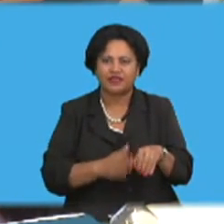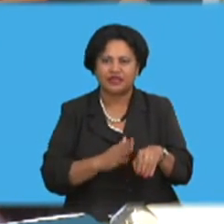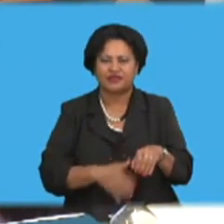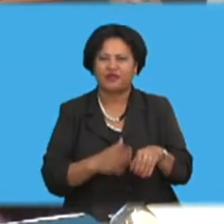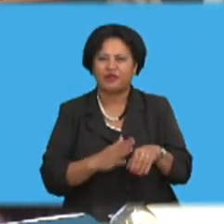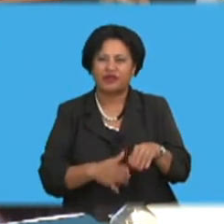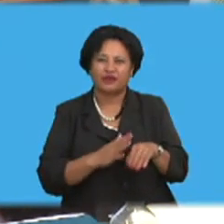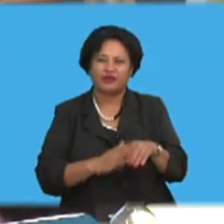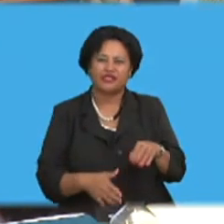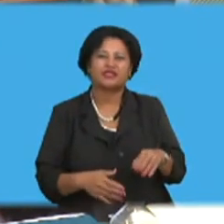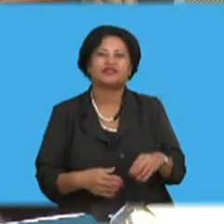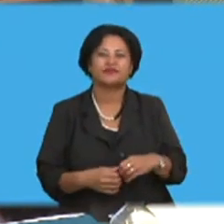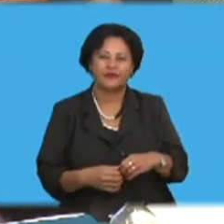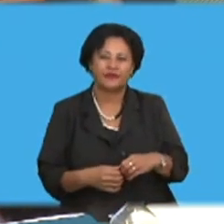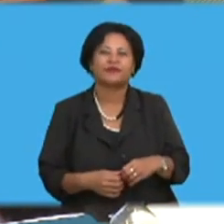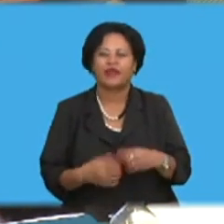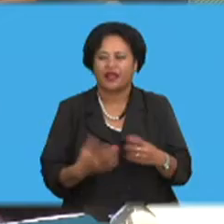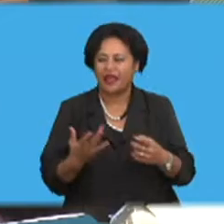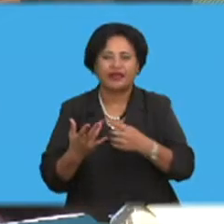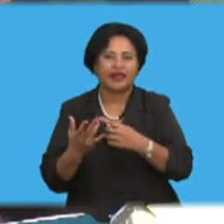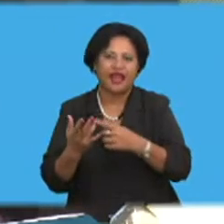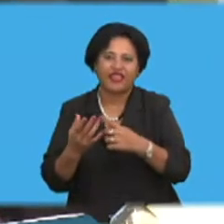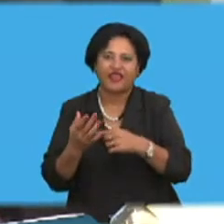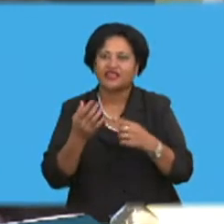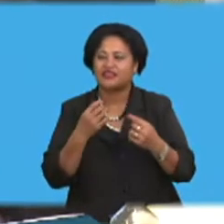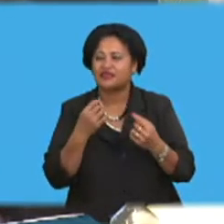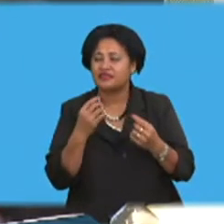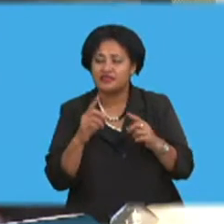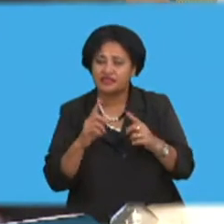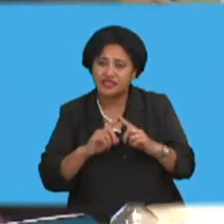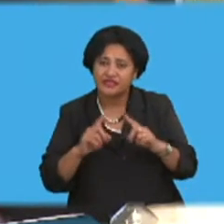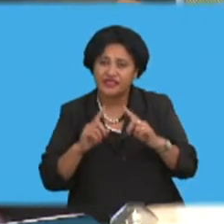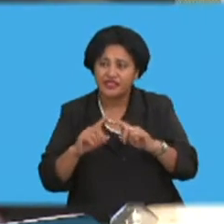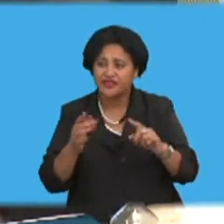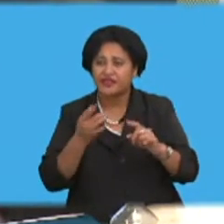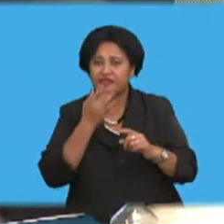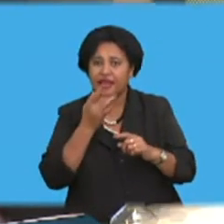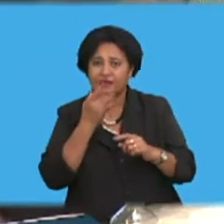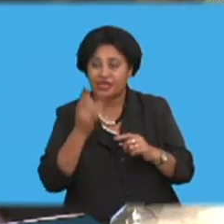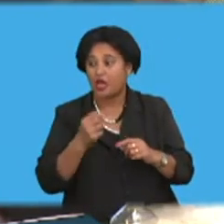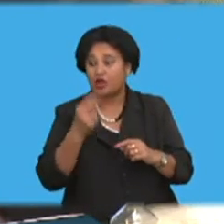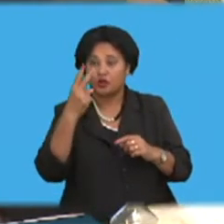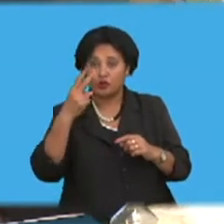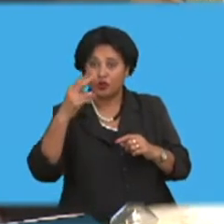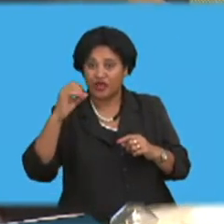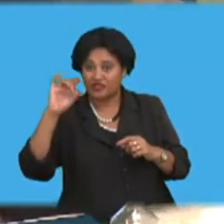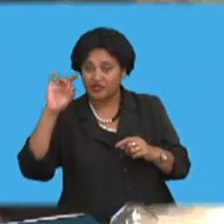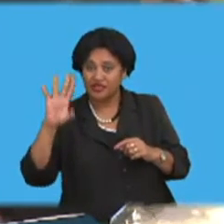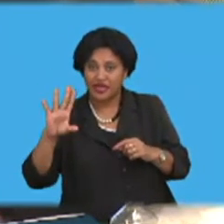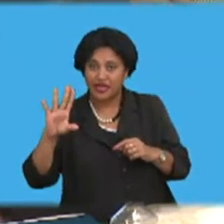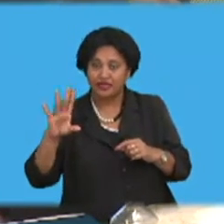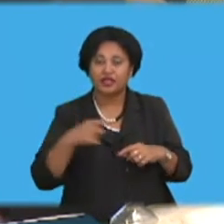had soybean variety called Kalu Kalu. In 2010, we had